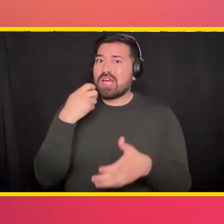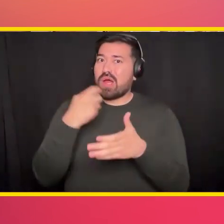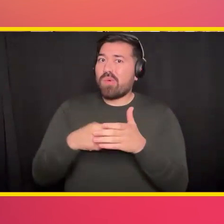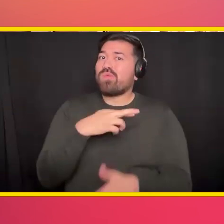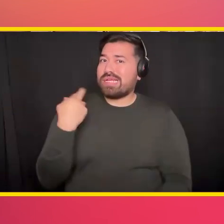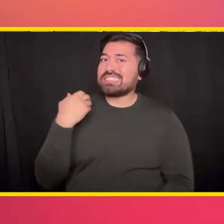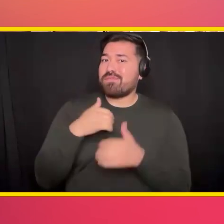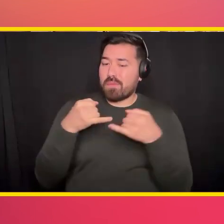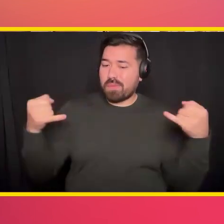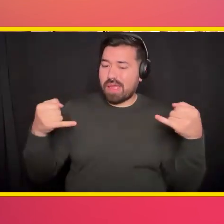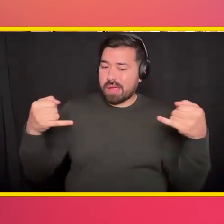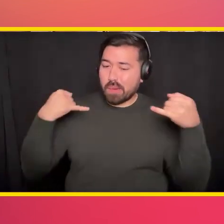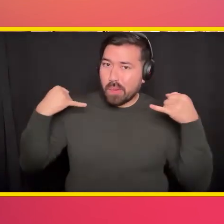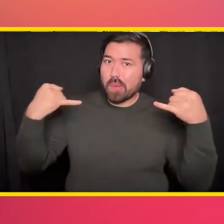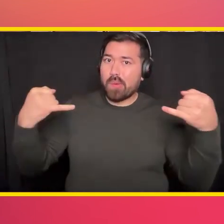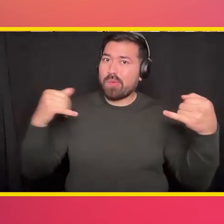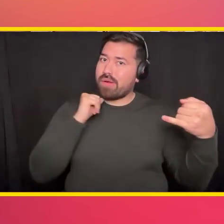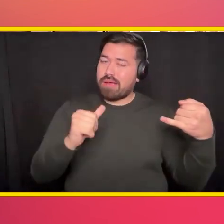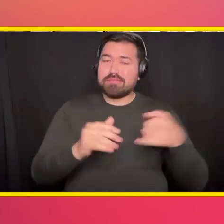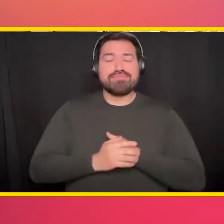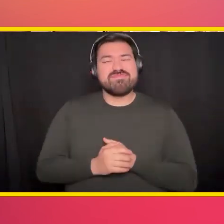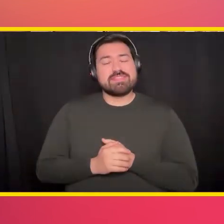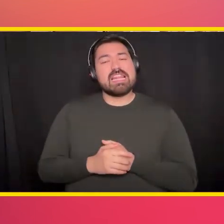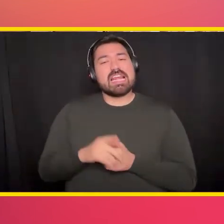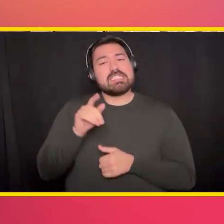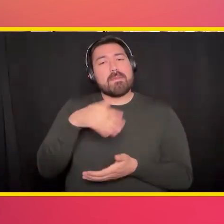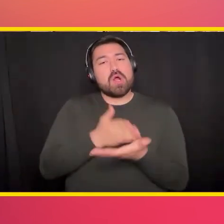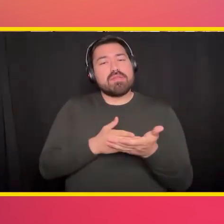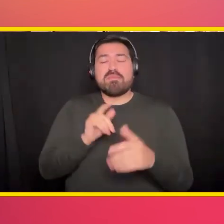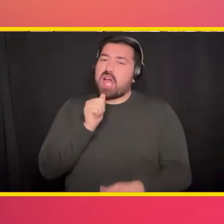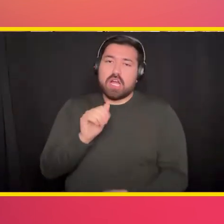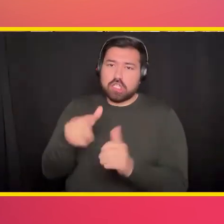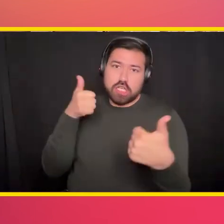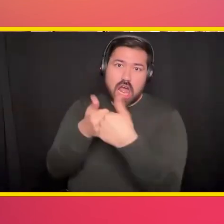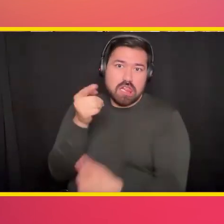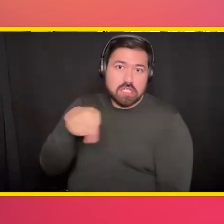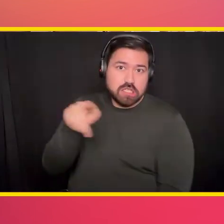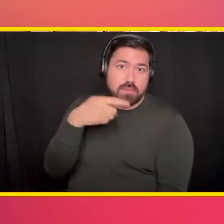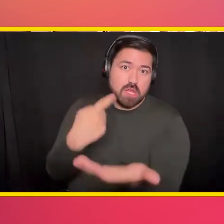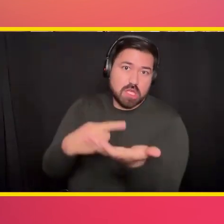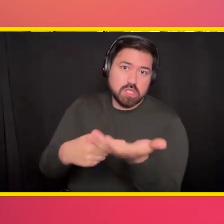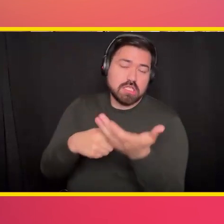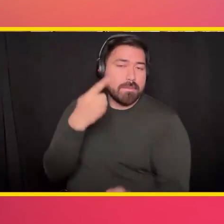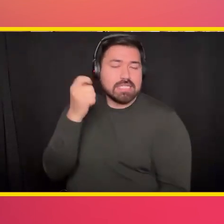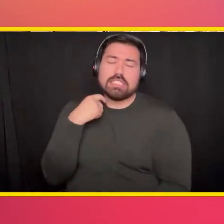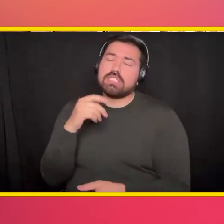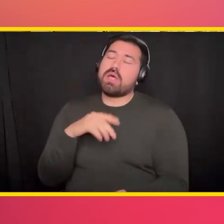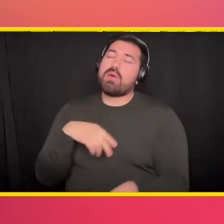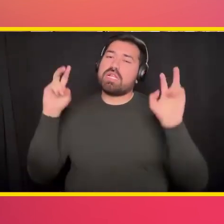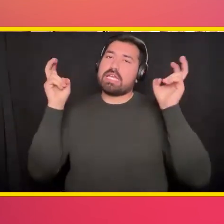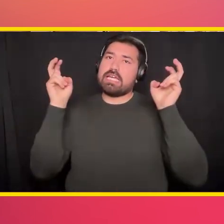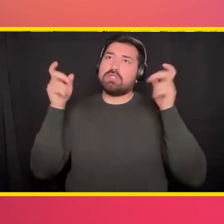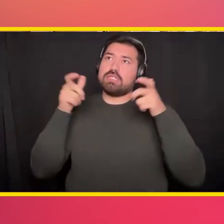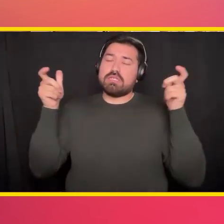have that conversation with my clients. I'm not gonna challenge them because I think this is an issue that is